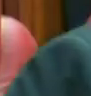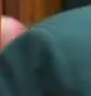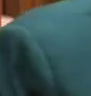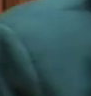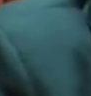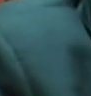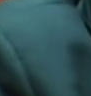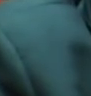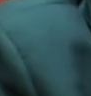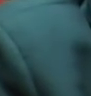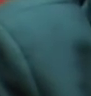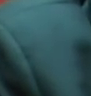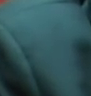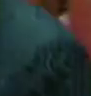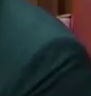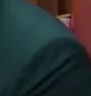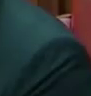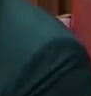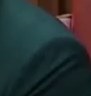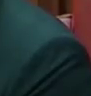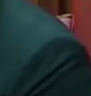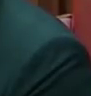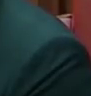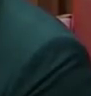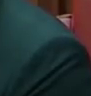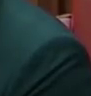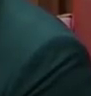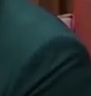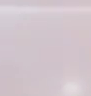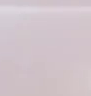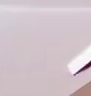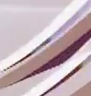The probe continues. Patrick Amimo, KTN News.